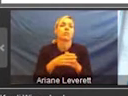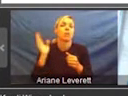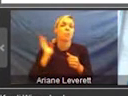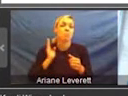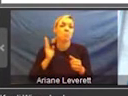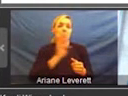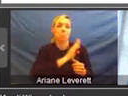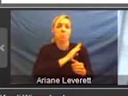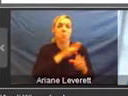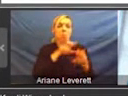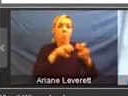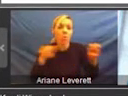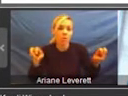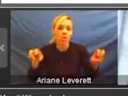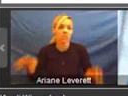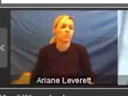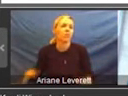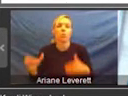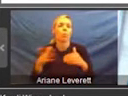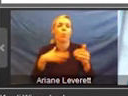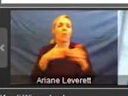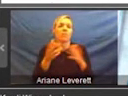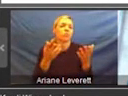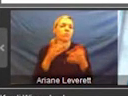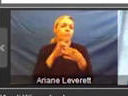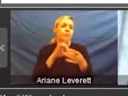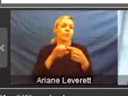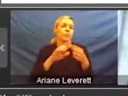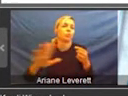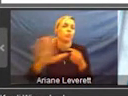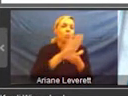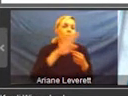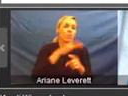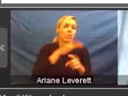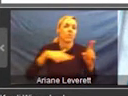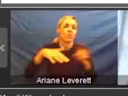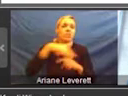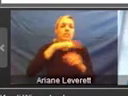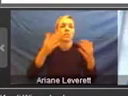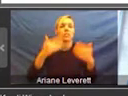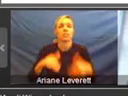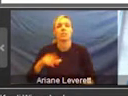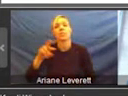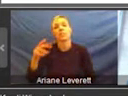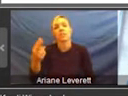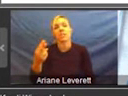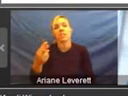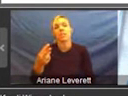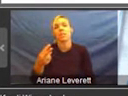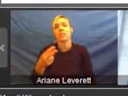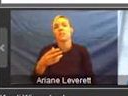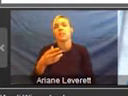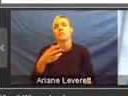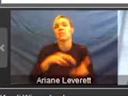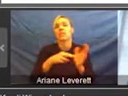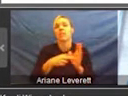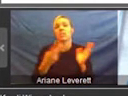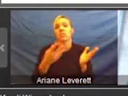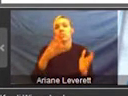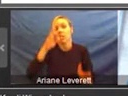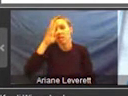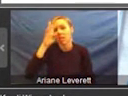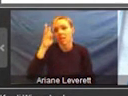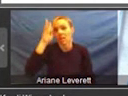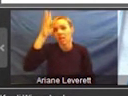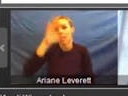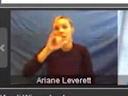specific context. And another point is the concept of innovation, or the definition of innovation. There's